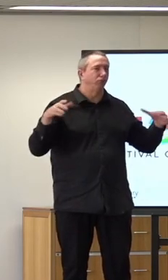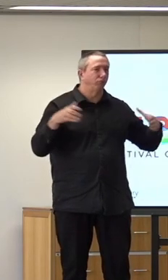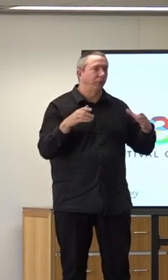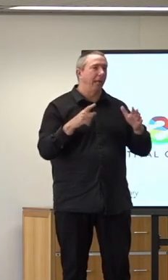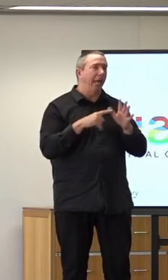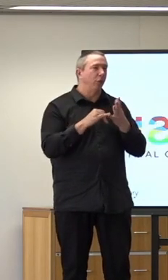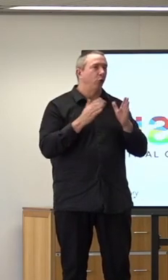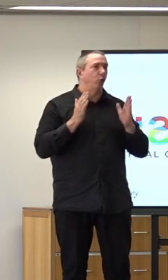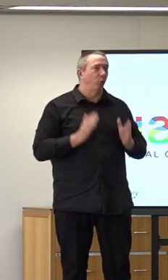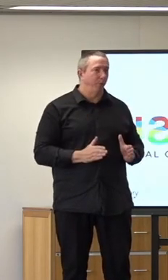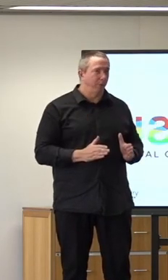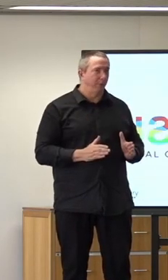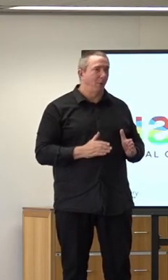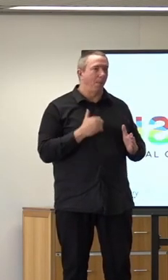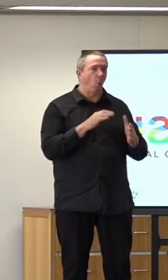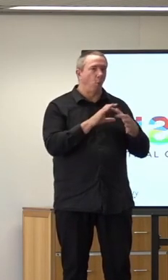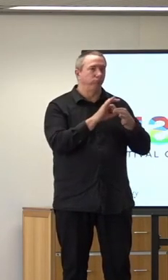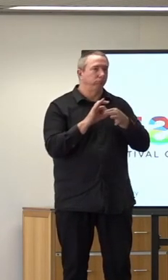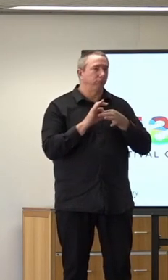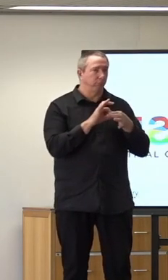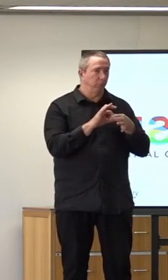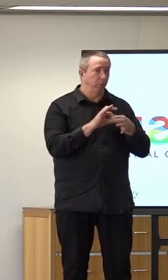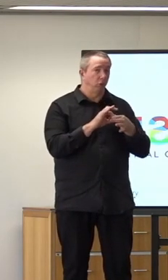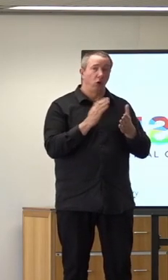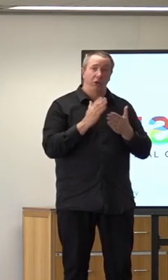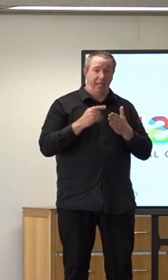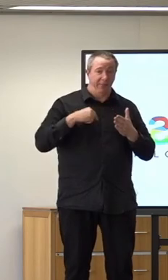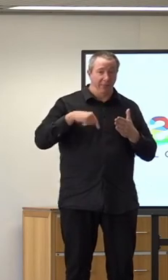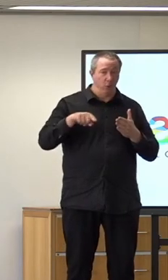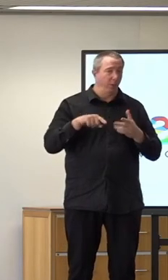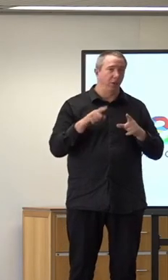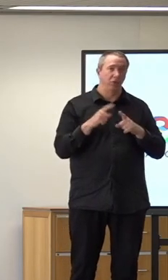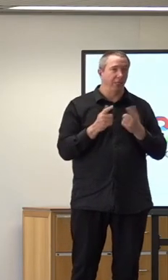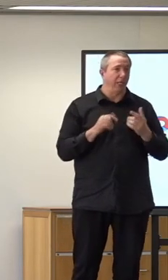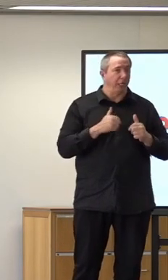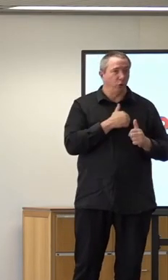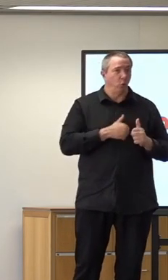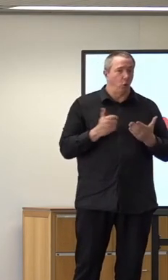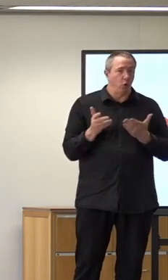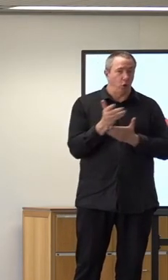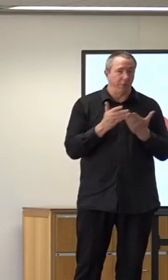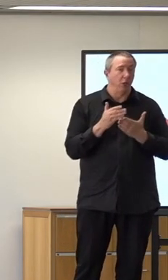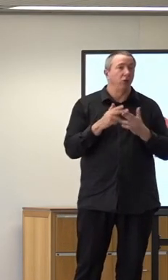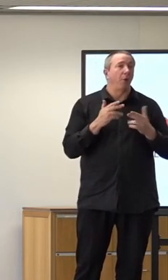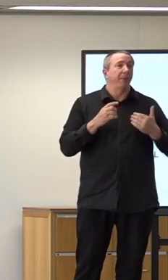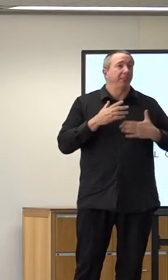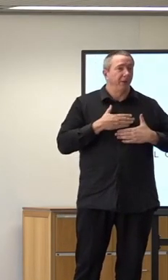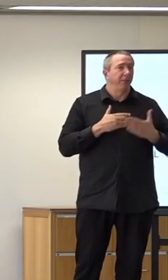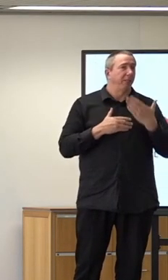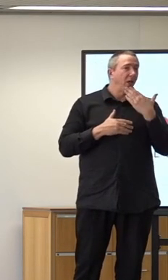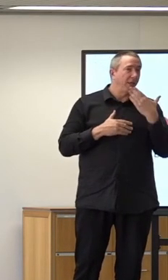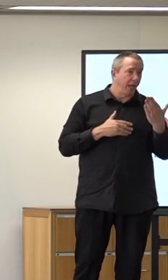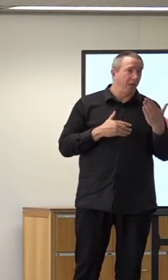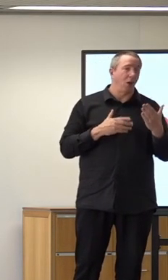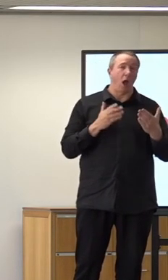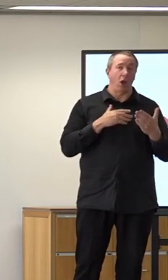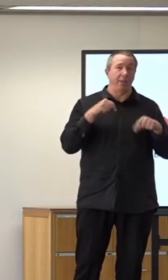And I really enjoyed the conversations we've been having this week. So from a personal point of view, thank you, and I'd love them to